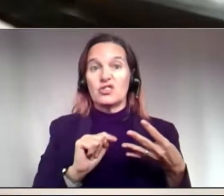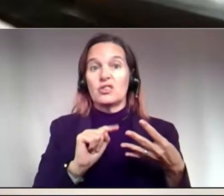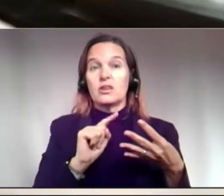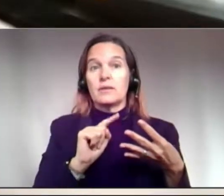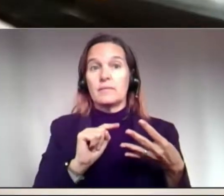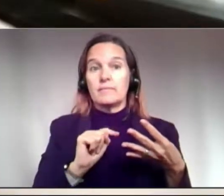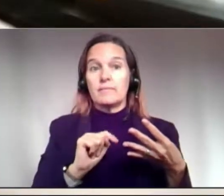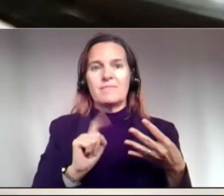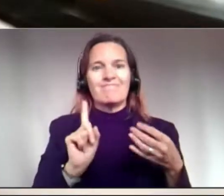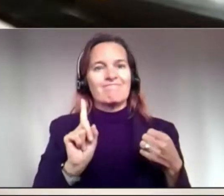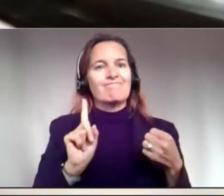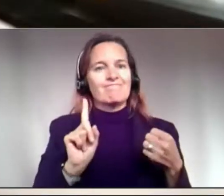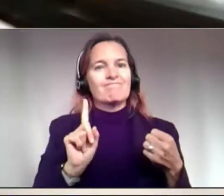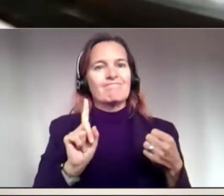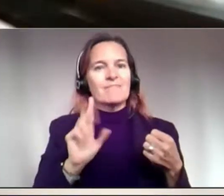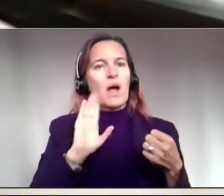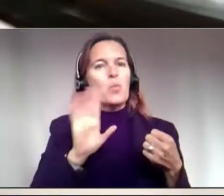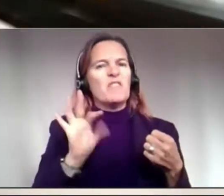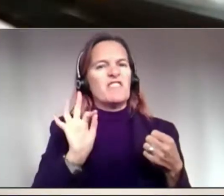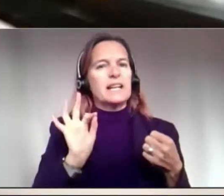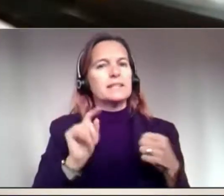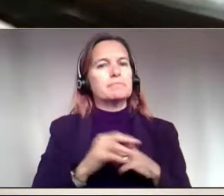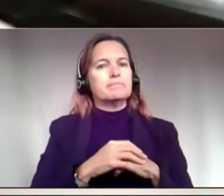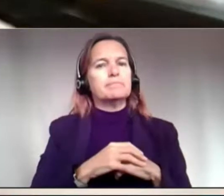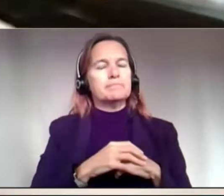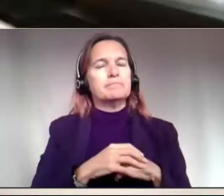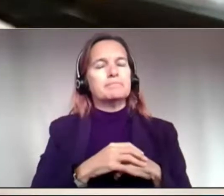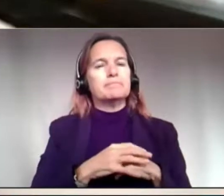Just give me a second, I will find this.